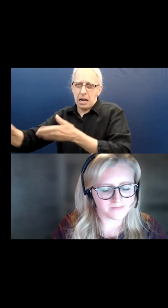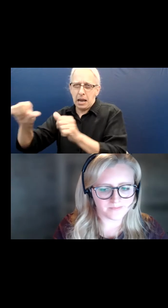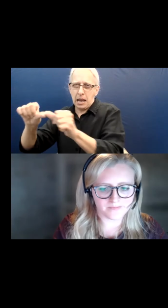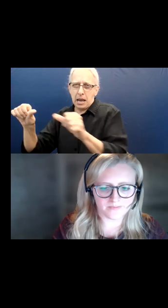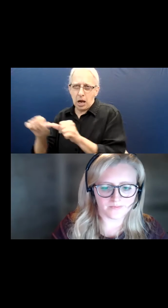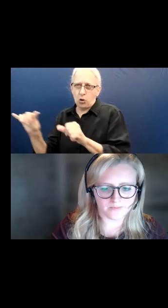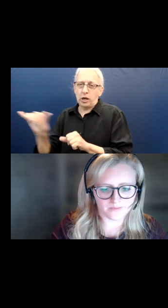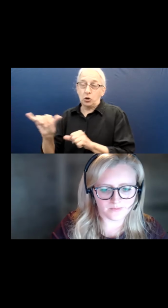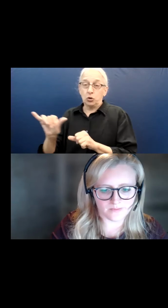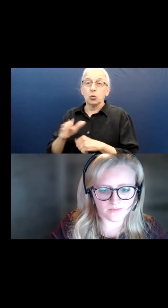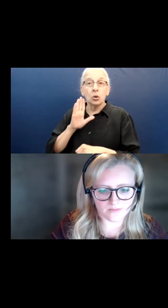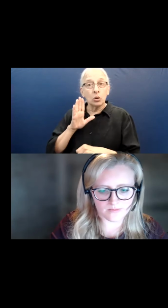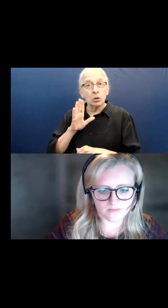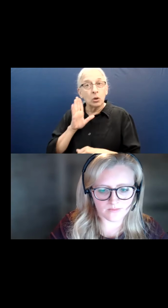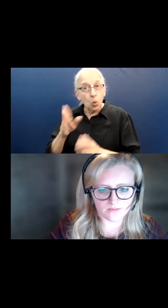Street.